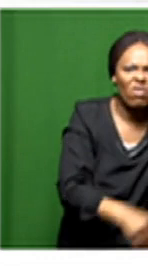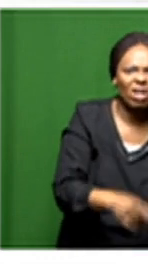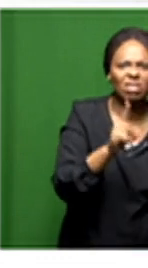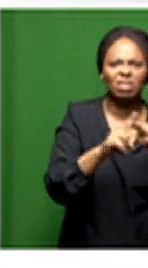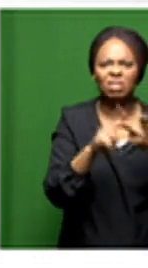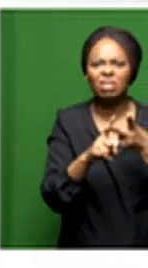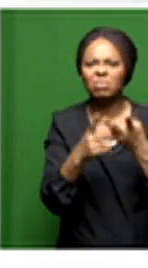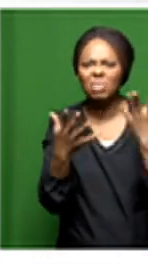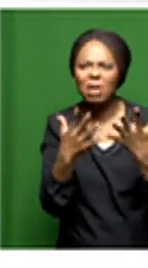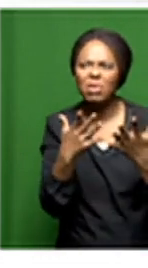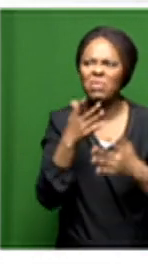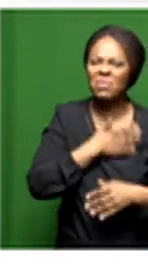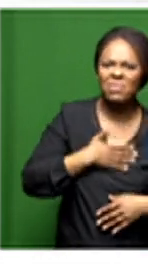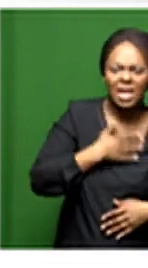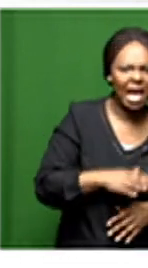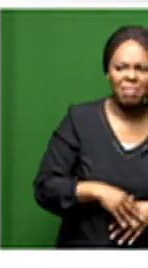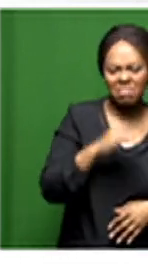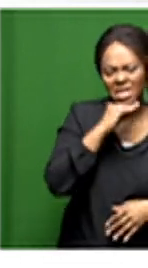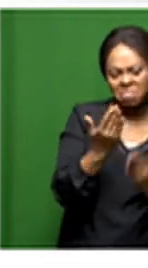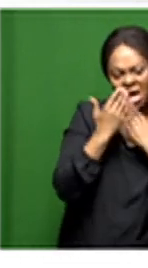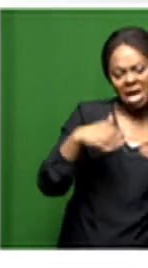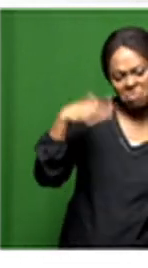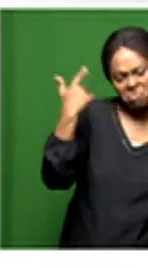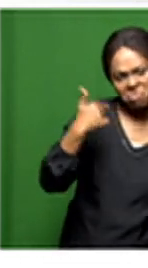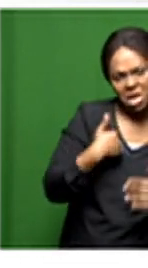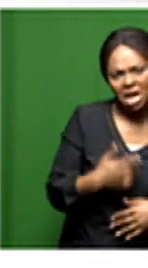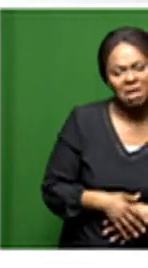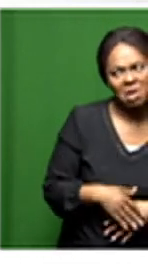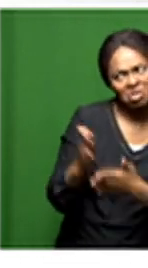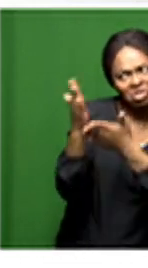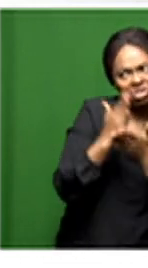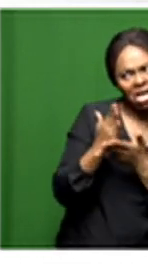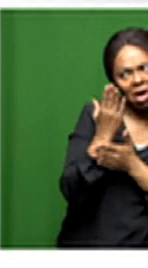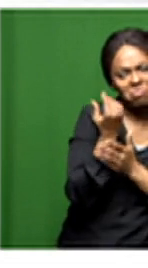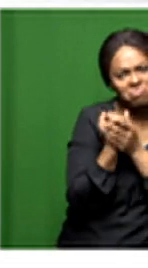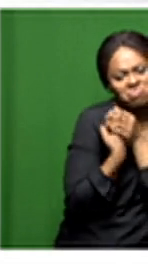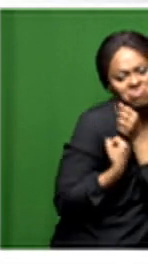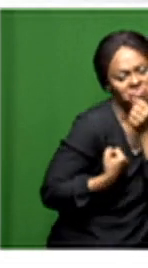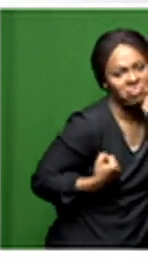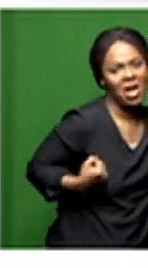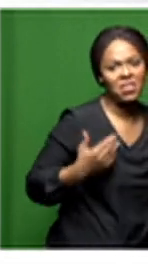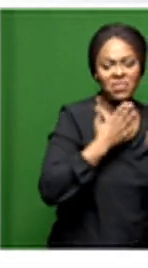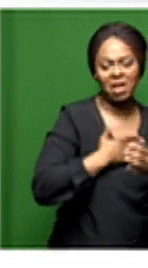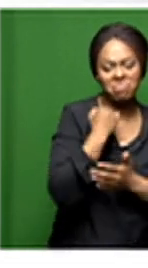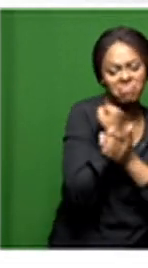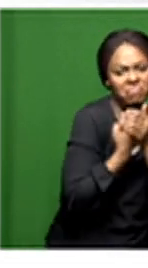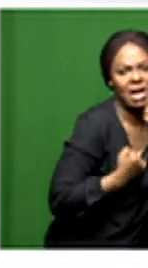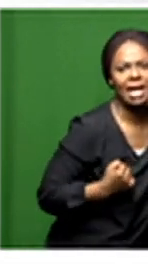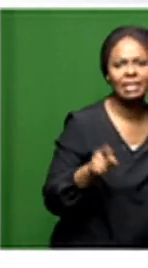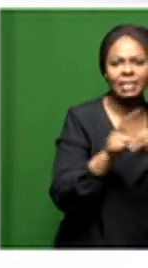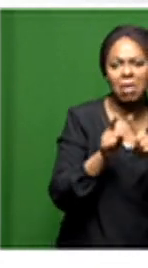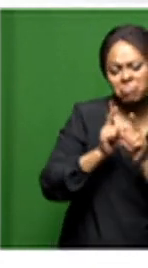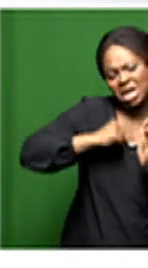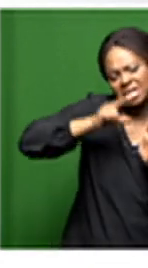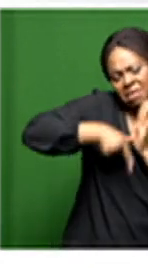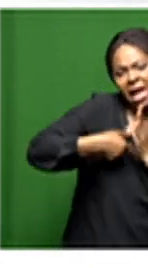You feel like you're not enough, you're not educated, so you can't share part of yourself with the world. Sure. You feel like you're disabled, so you cannot be